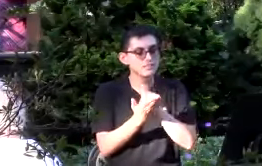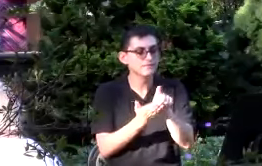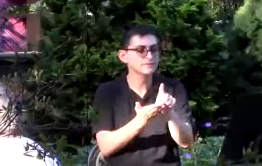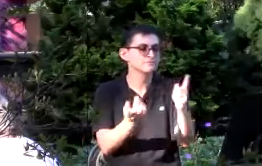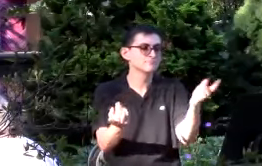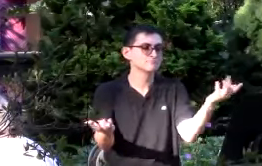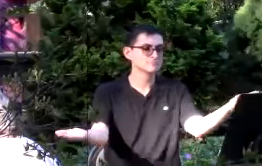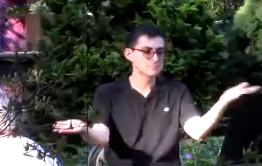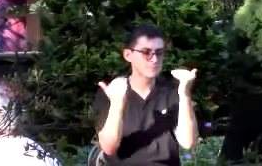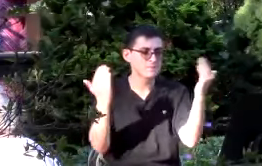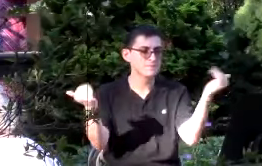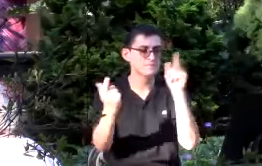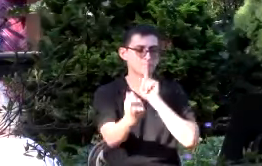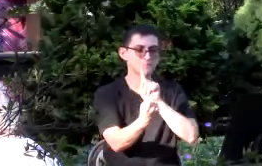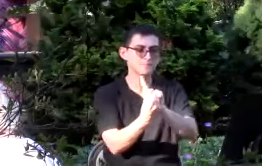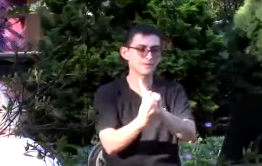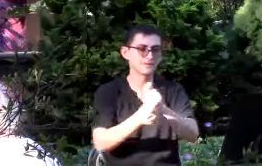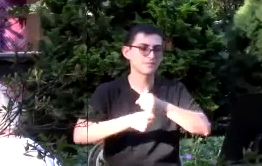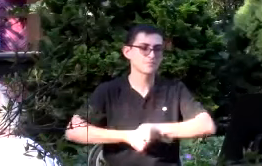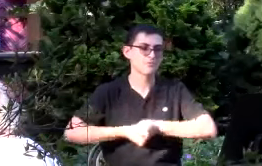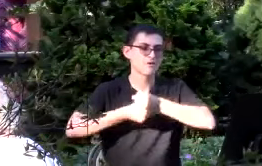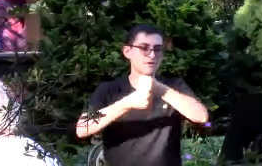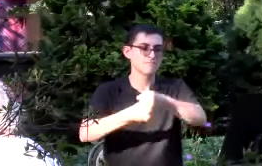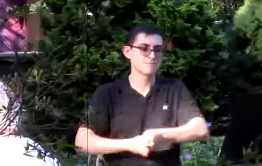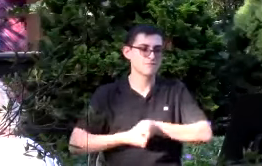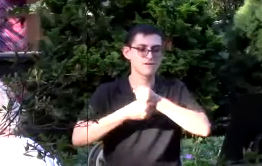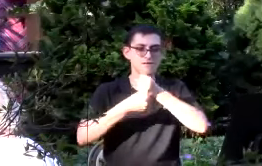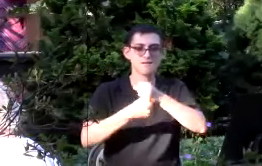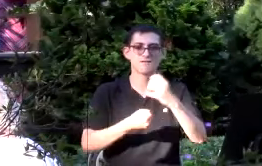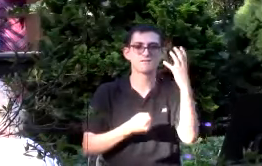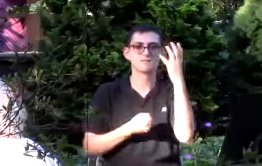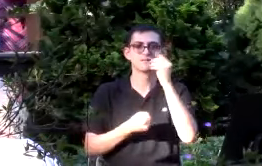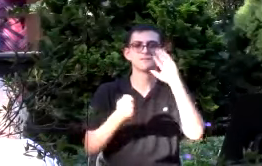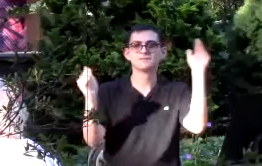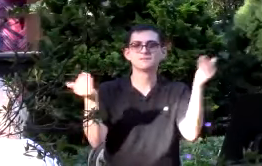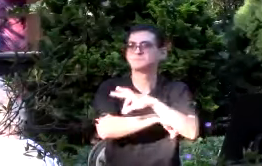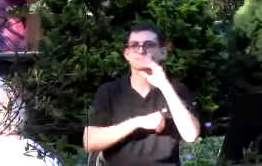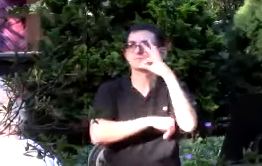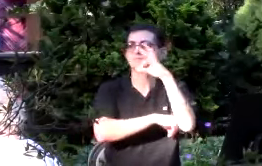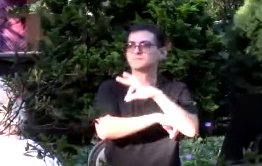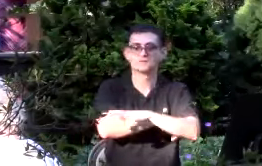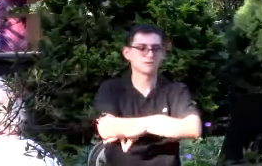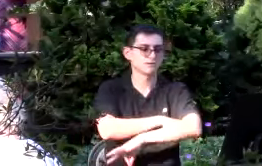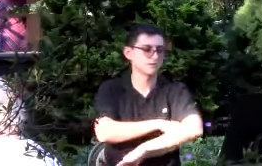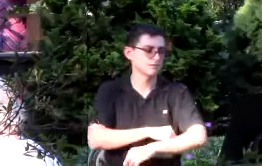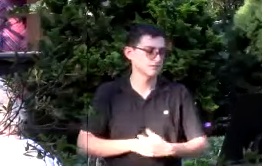lecha lecha doti, likrat likrat kala, b'nei b'nei Shabbat negabela.